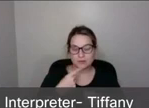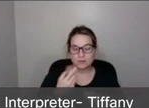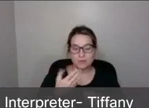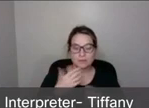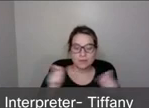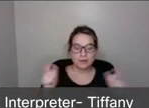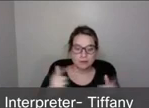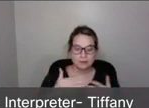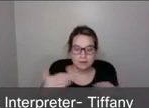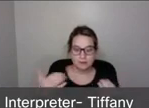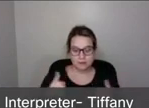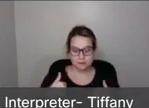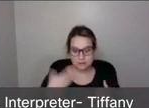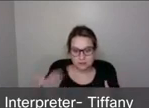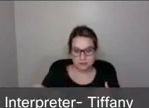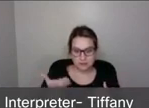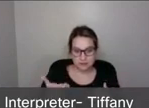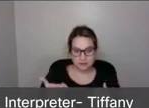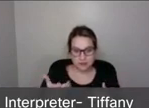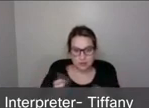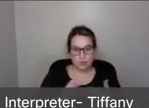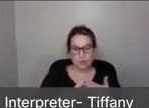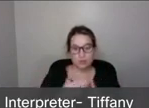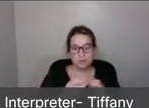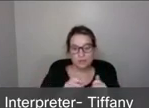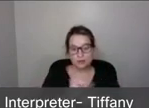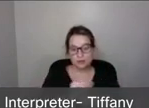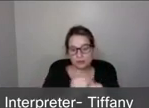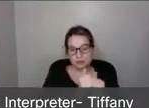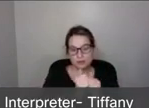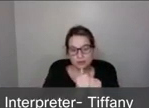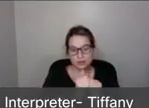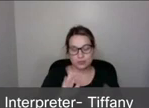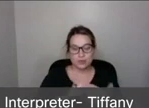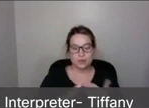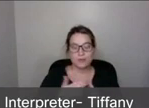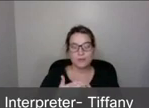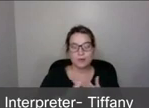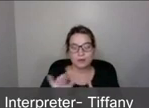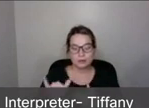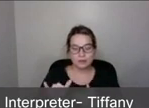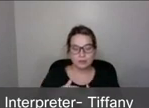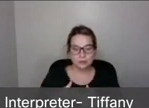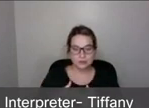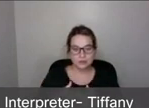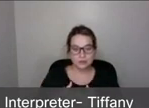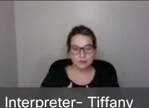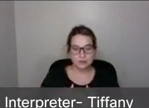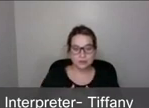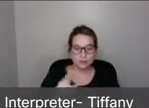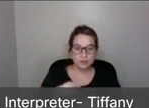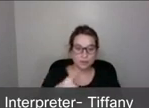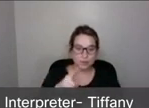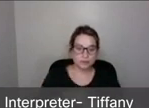in our community here is we're a community that works together. We're a community that thrives with when the tribe is